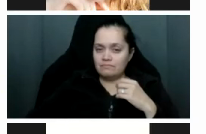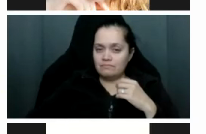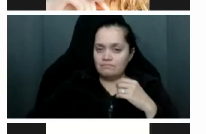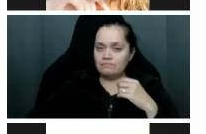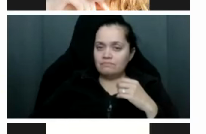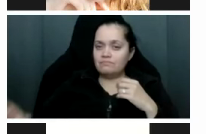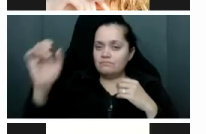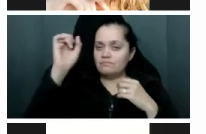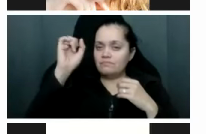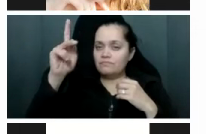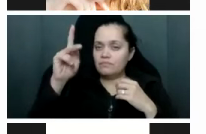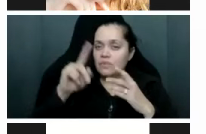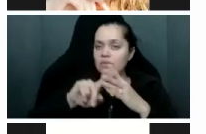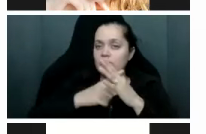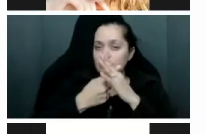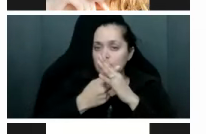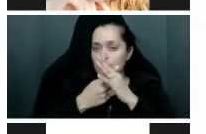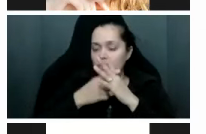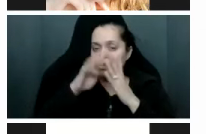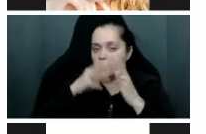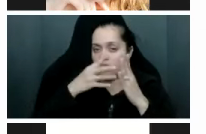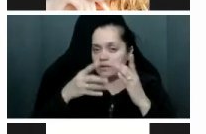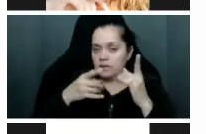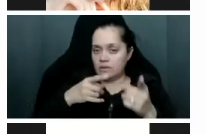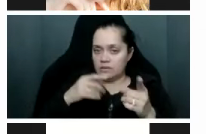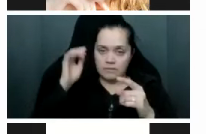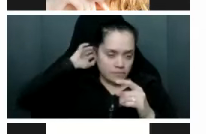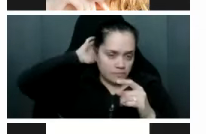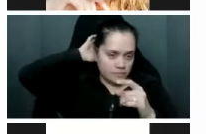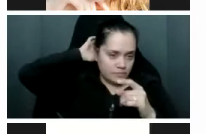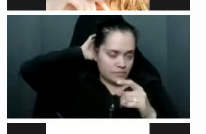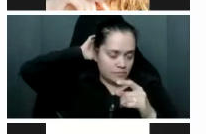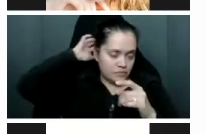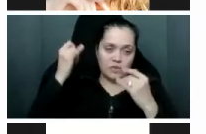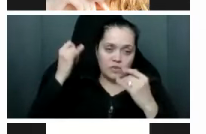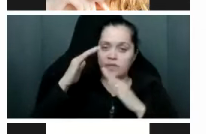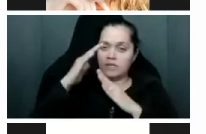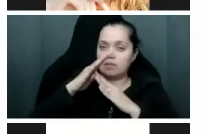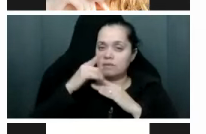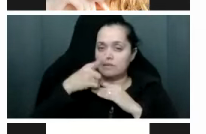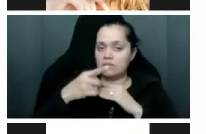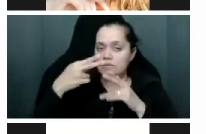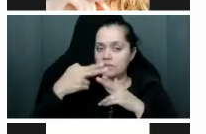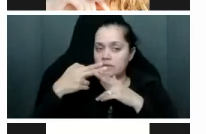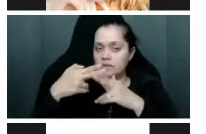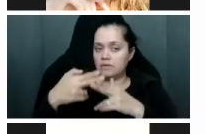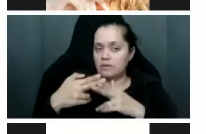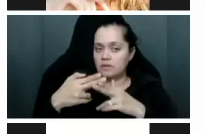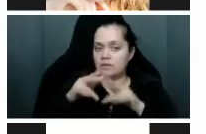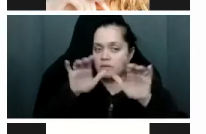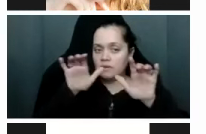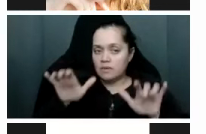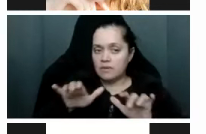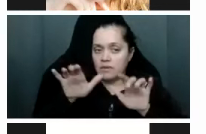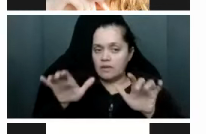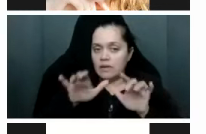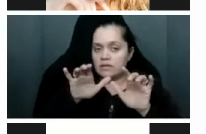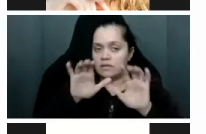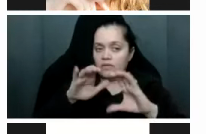All right, so to begin with the syllabus. The syllabus at the top has something called the active course